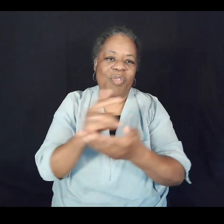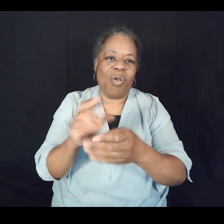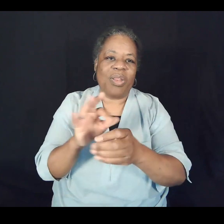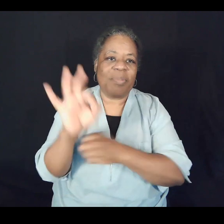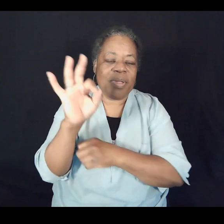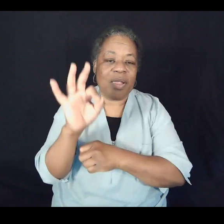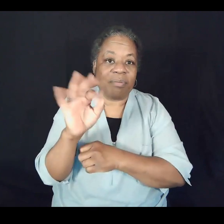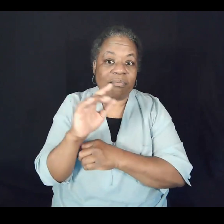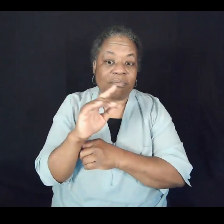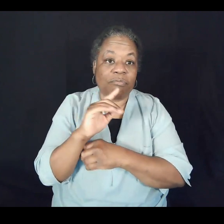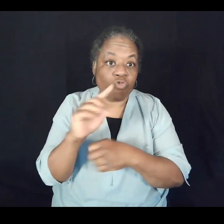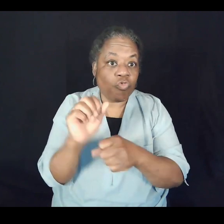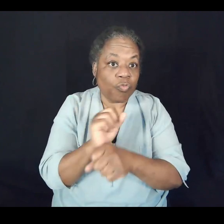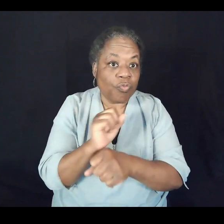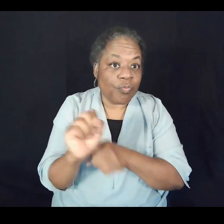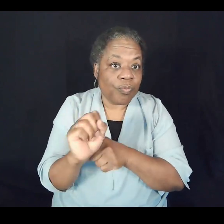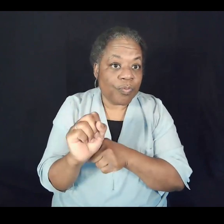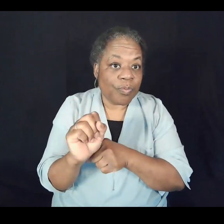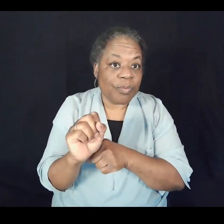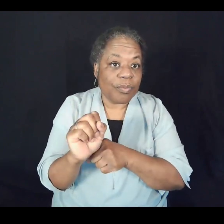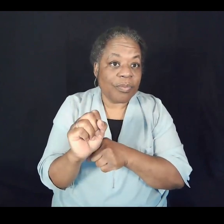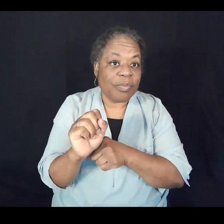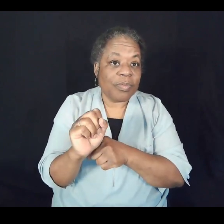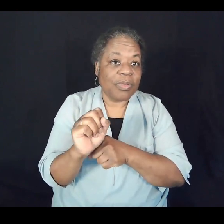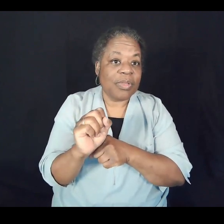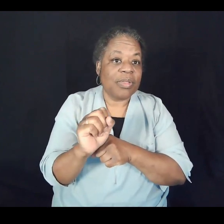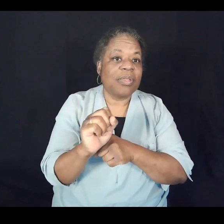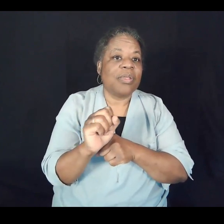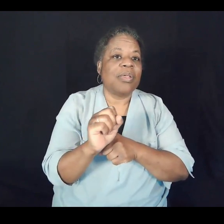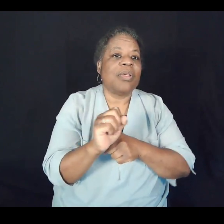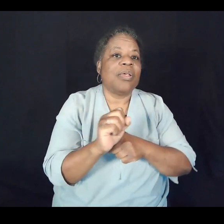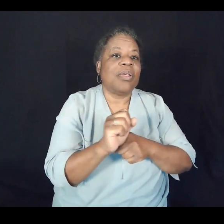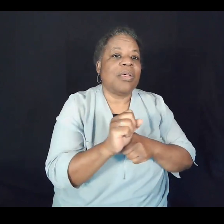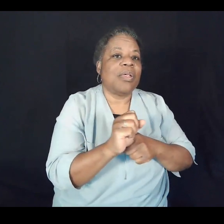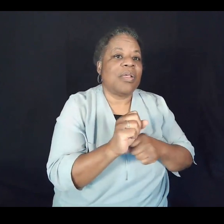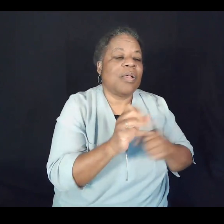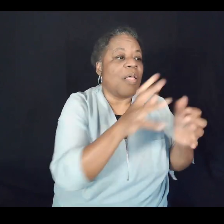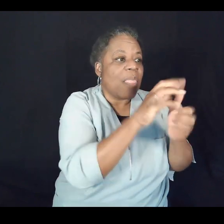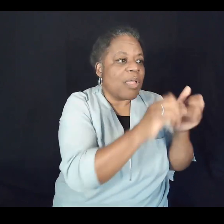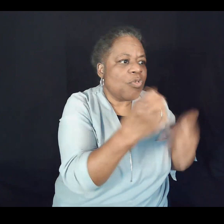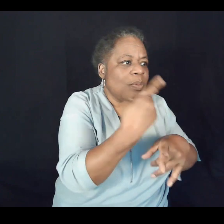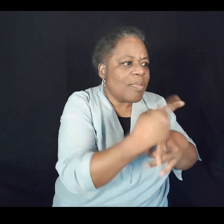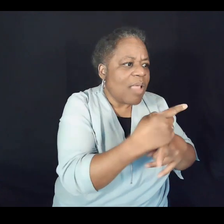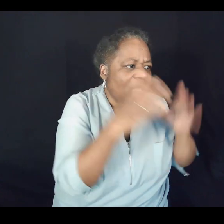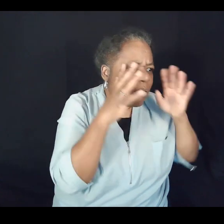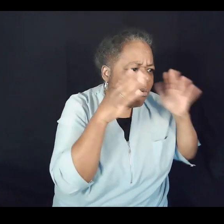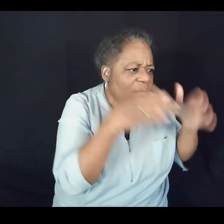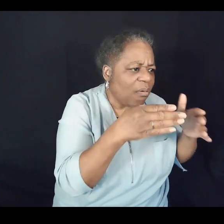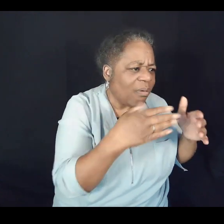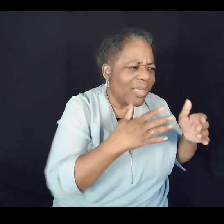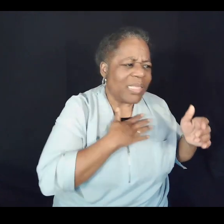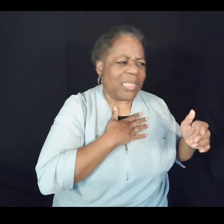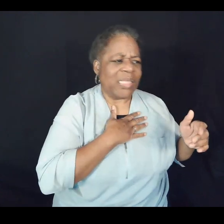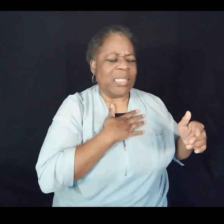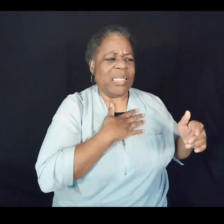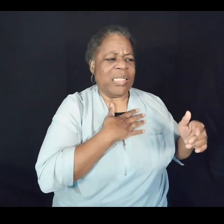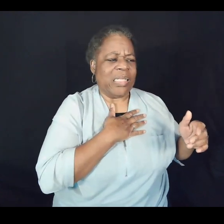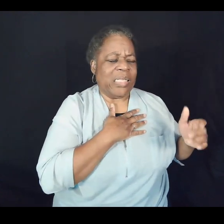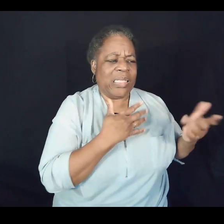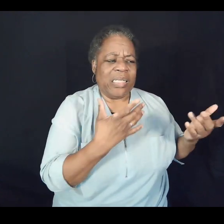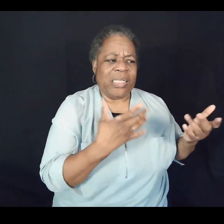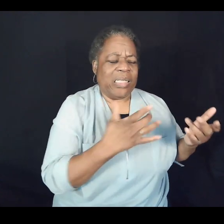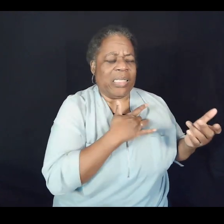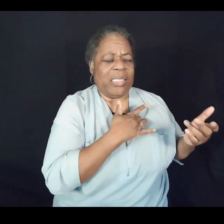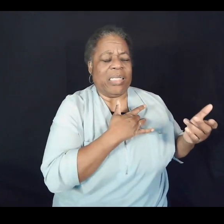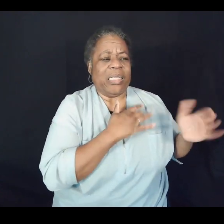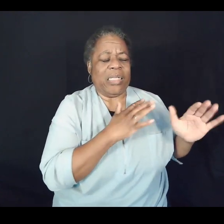this, because it does damage to us and also to younger generations when we make the story